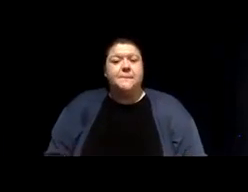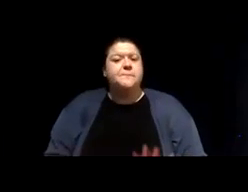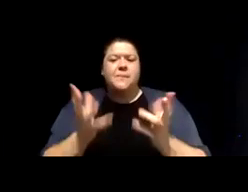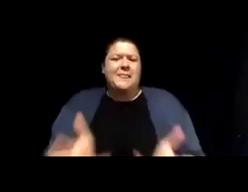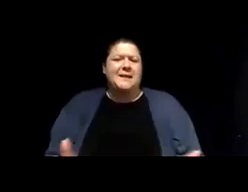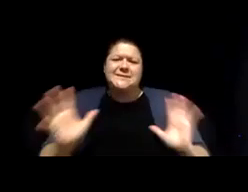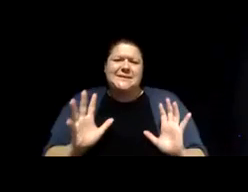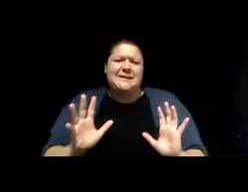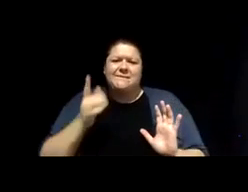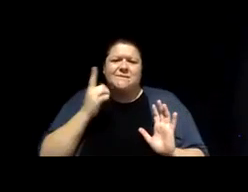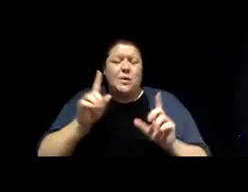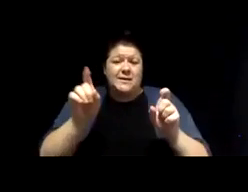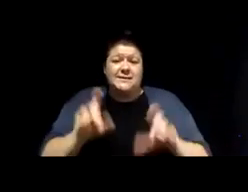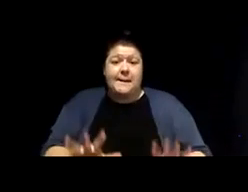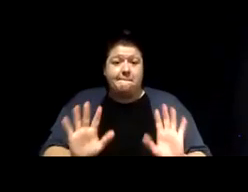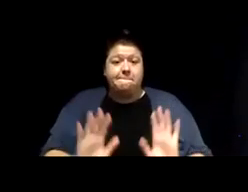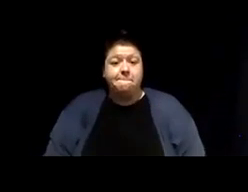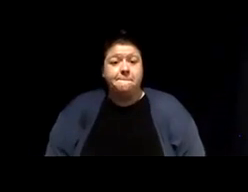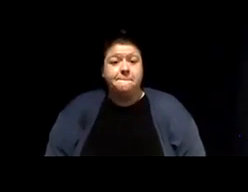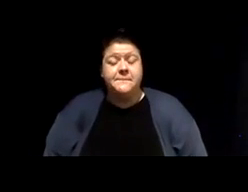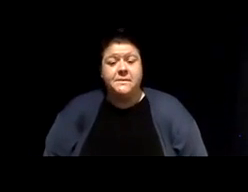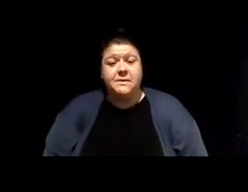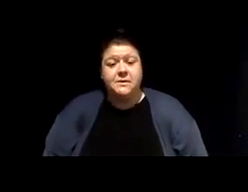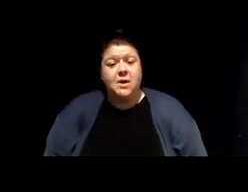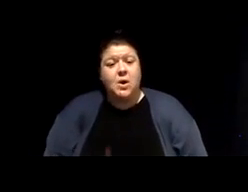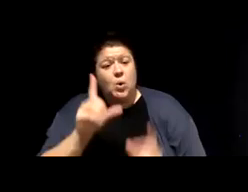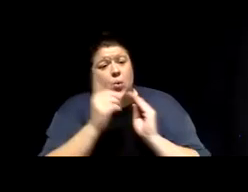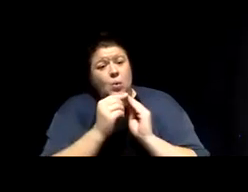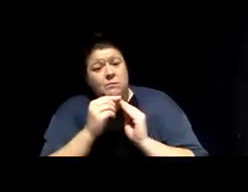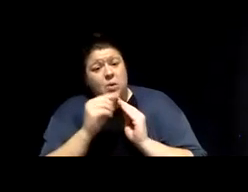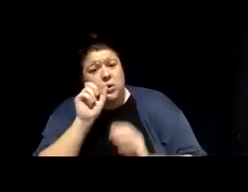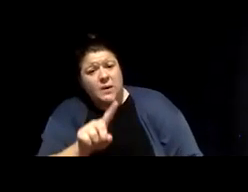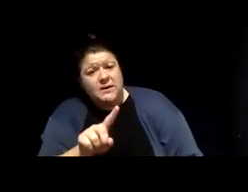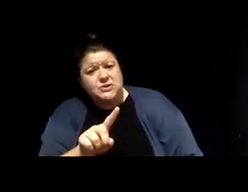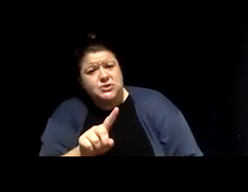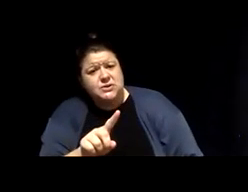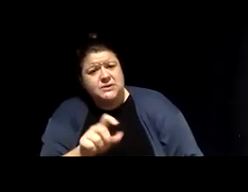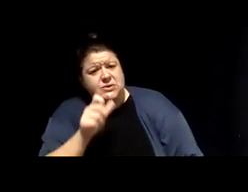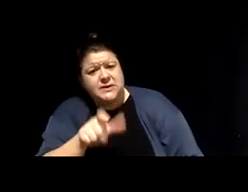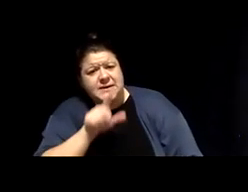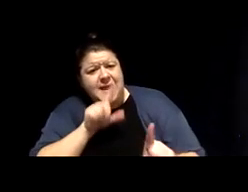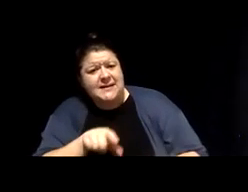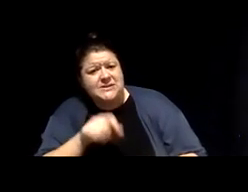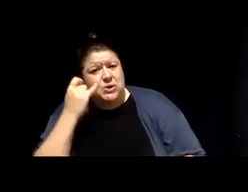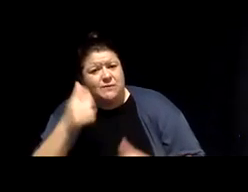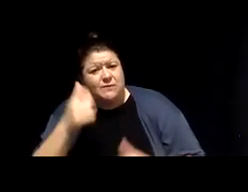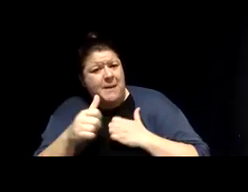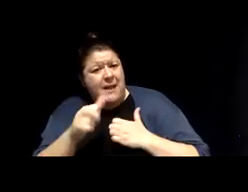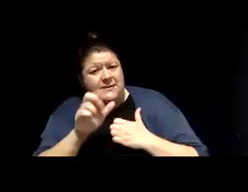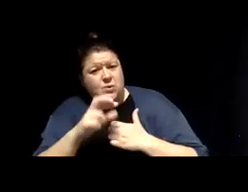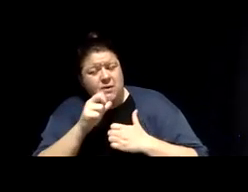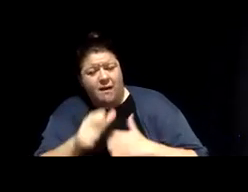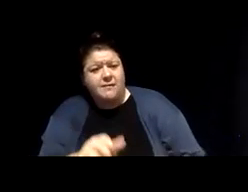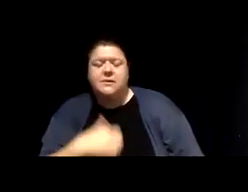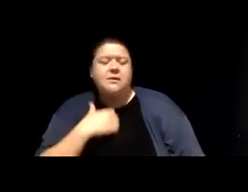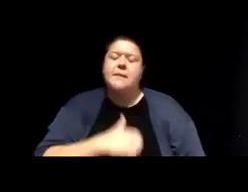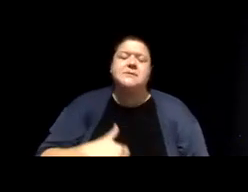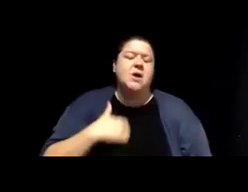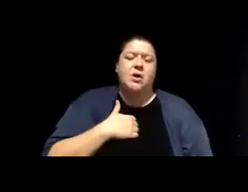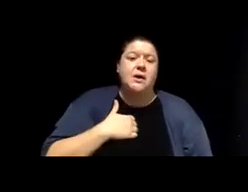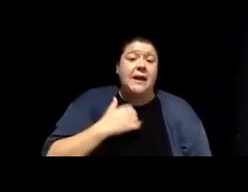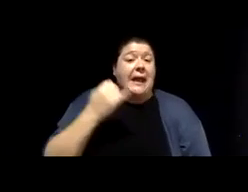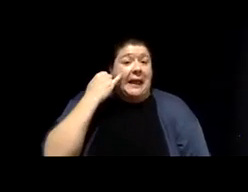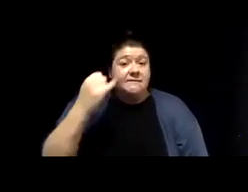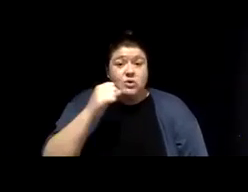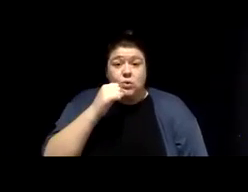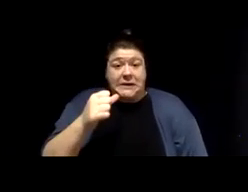exam right now. There's one more question. She said you didn't answer if we passed it or not at this time. Oh, I'm sorry. Yes, if you did